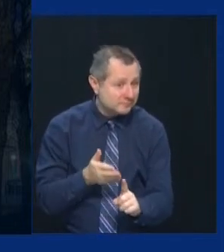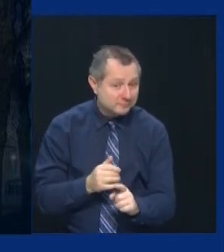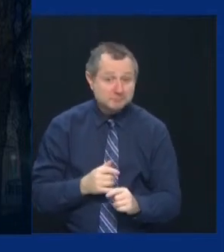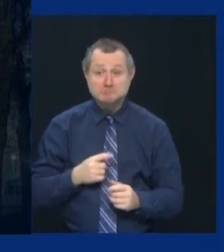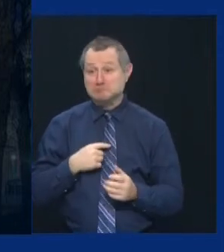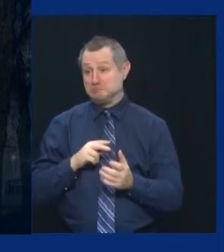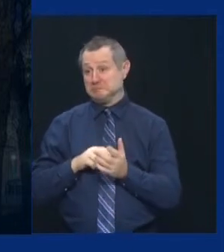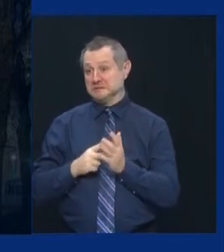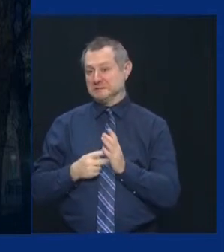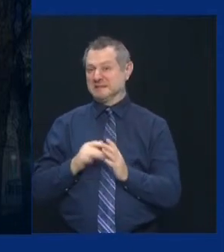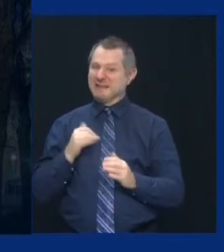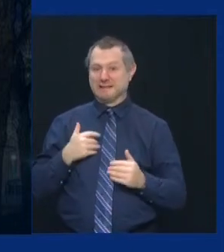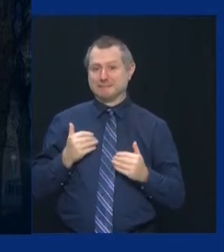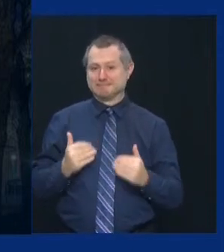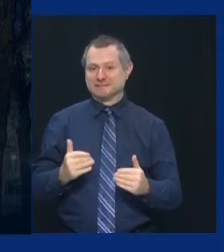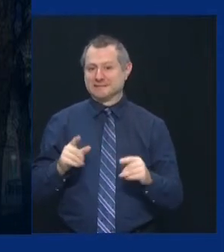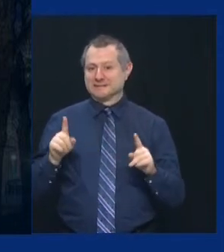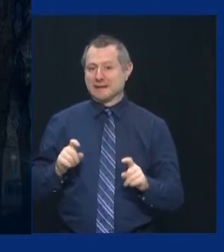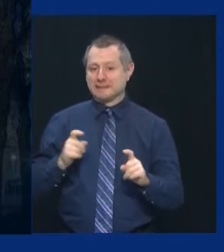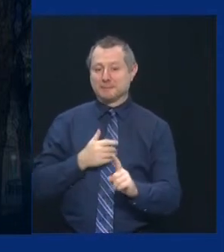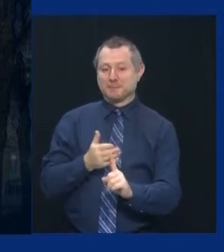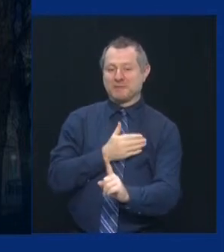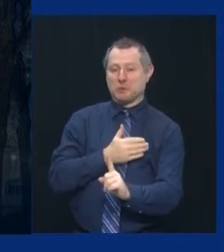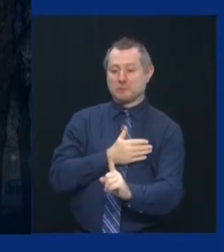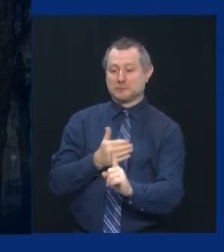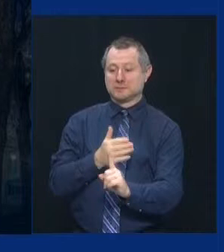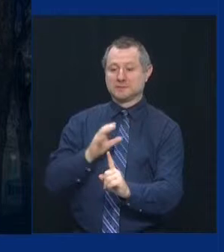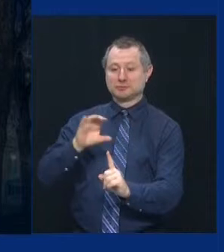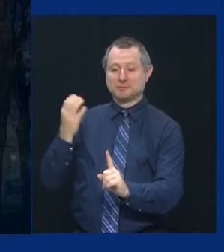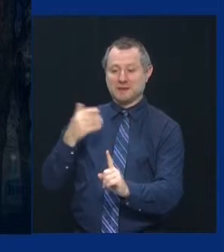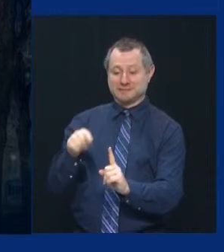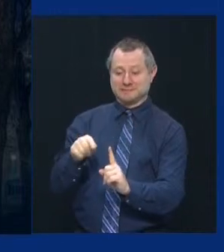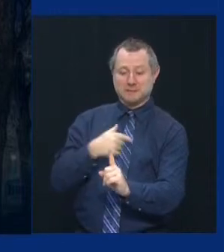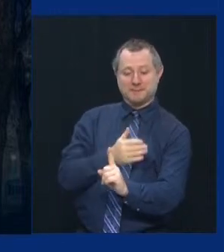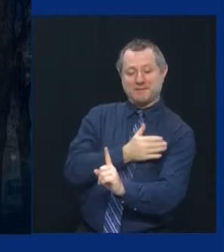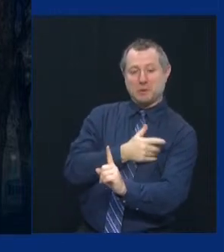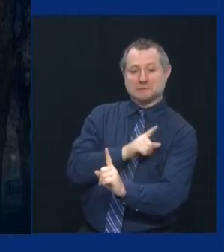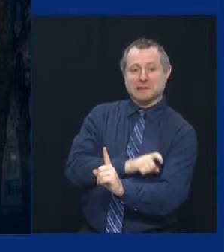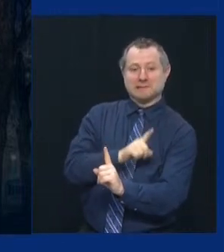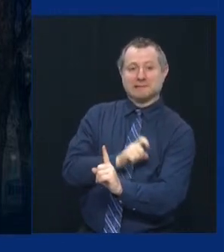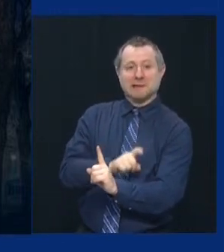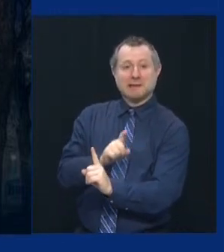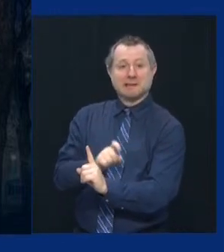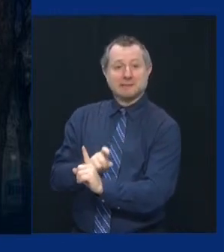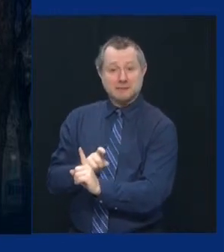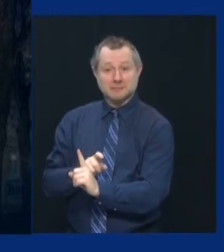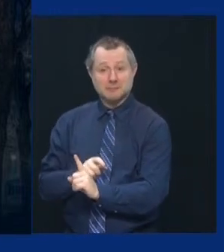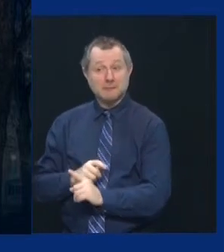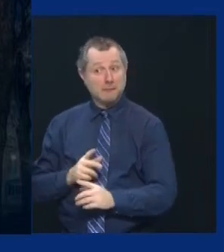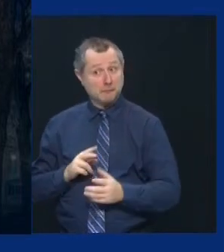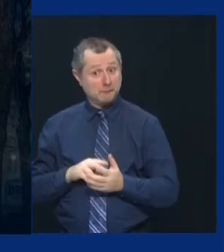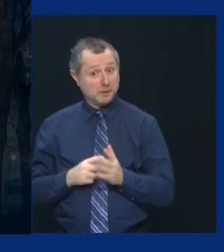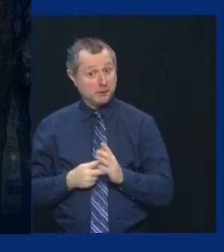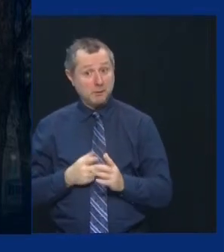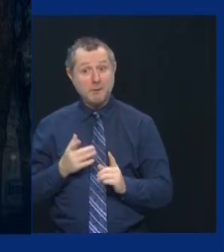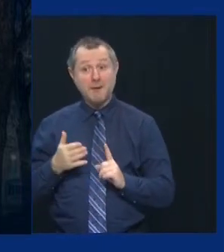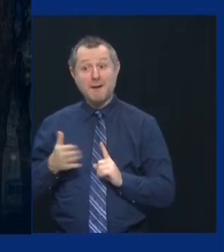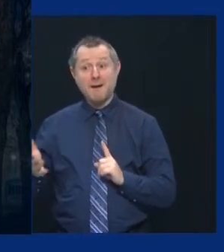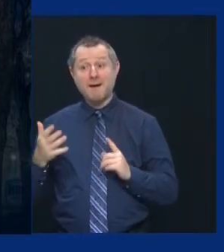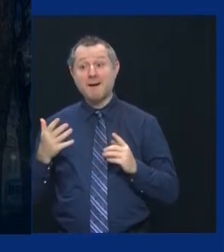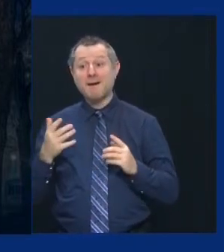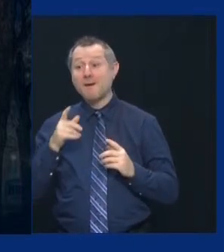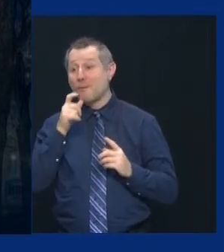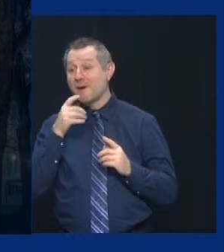tested up until Christmas. And anyone who went and got tested